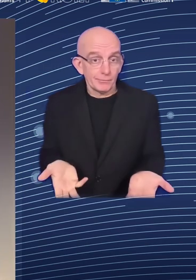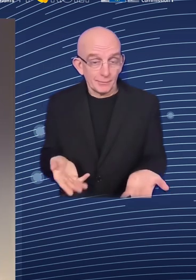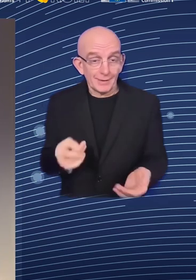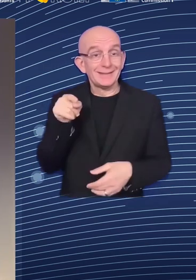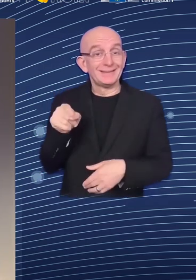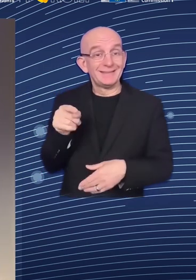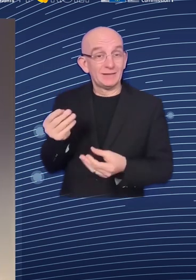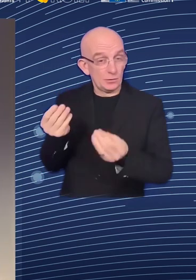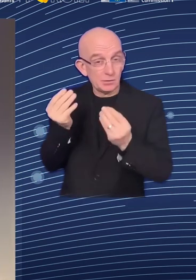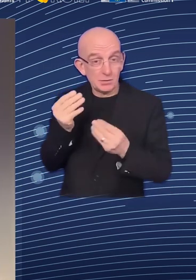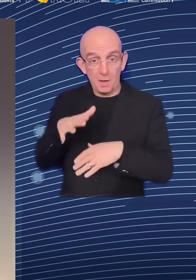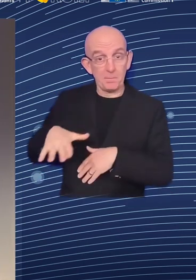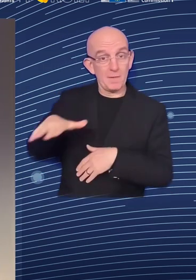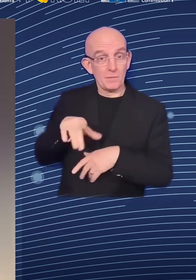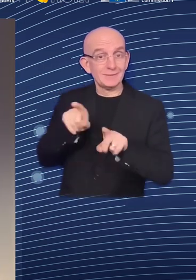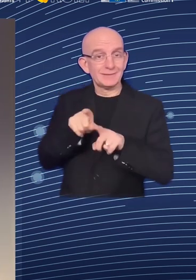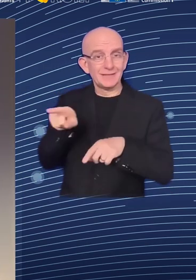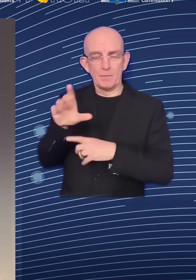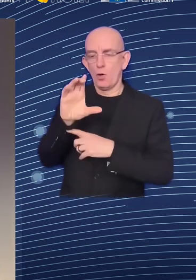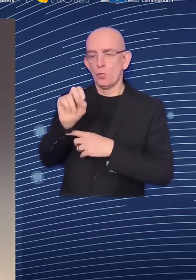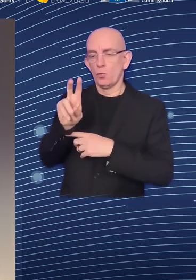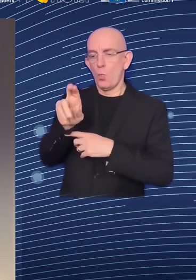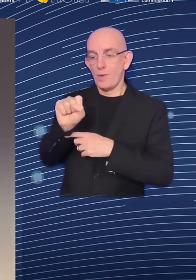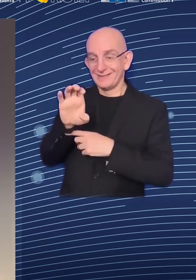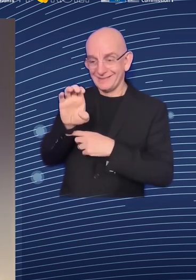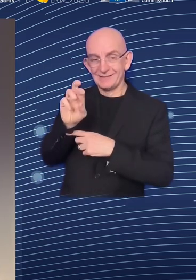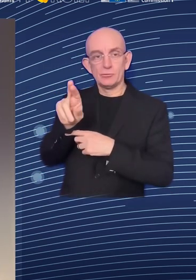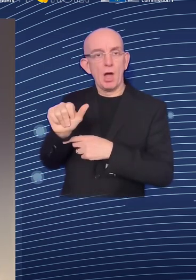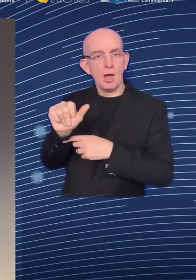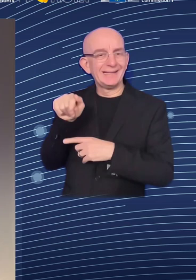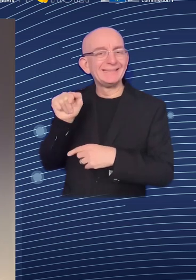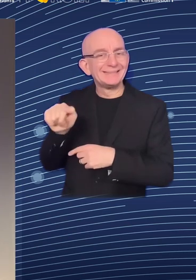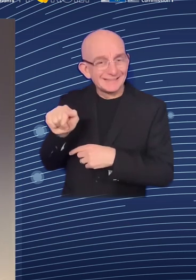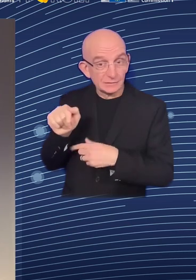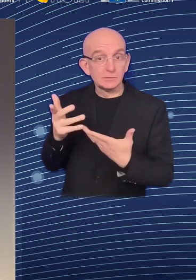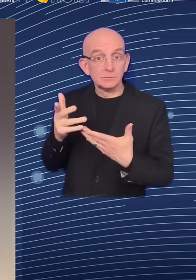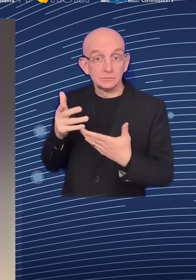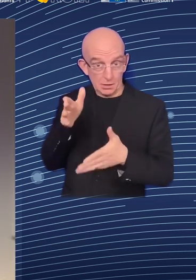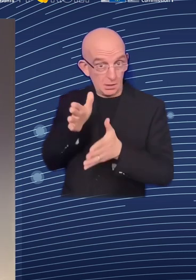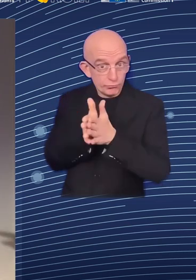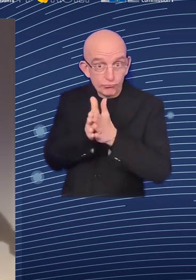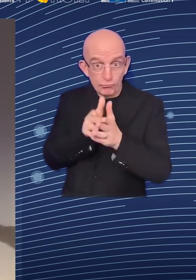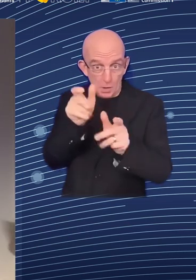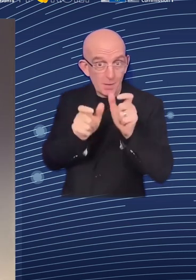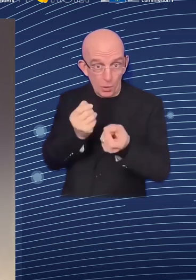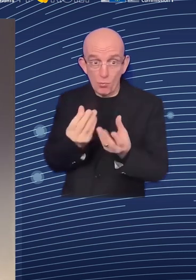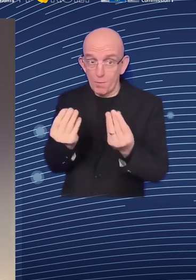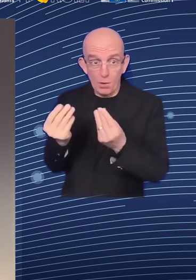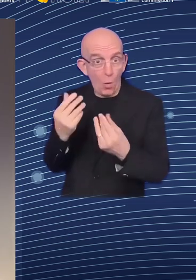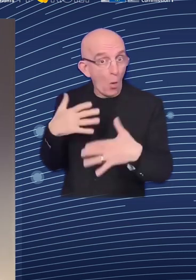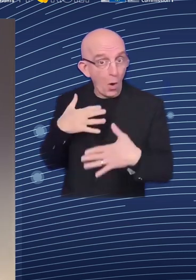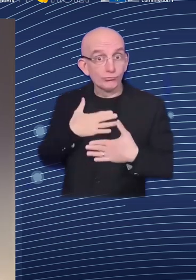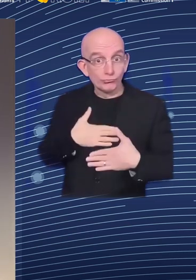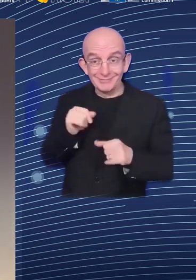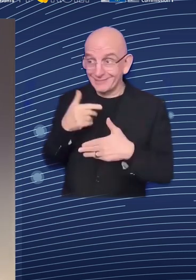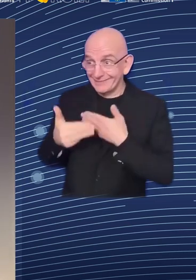them. I would say that this is a challenge. That is a startling statistic. Benjamin first, and